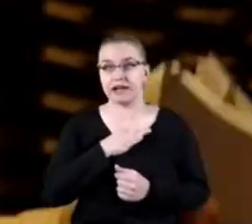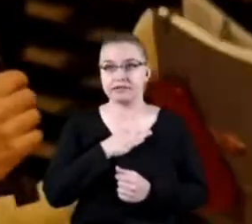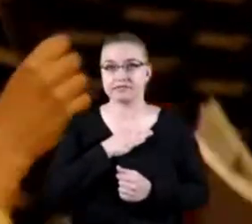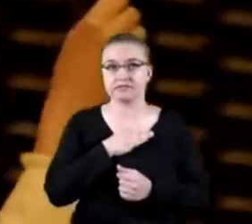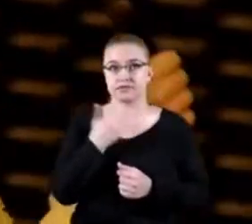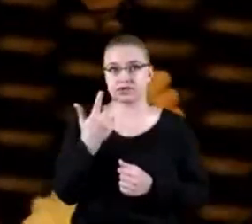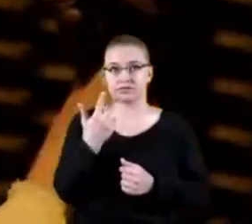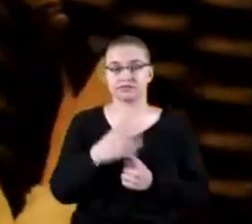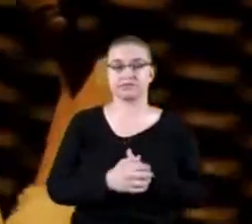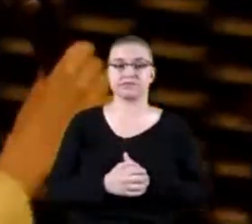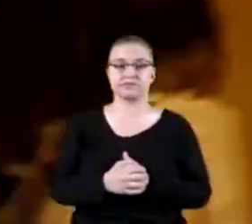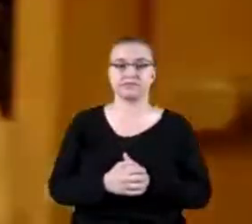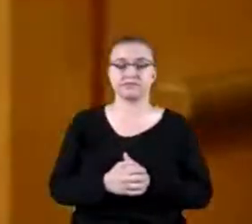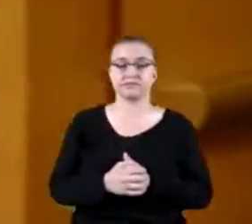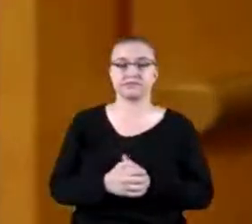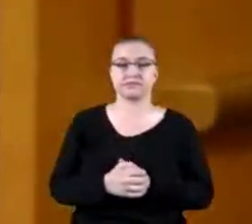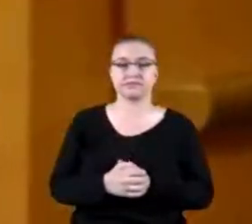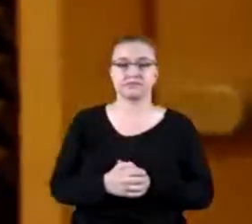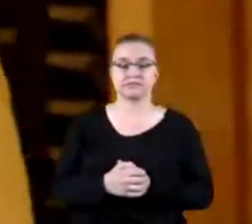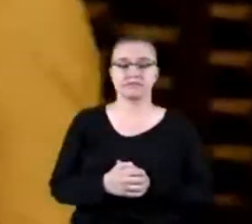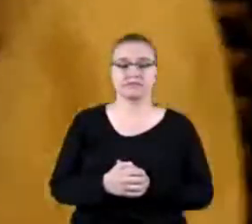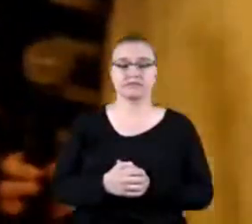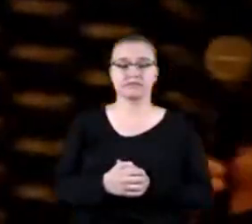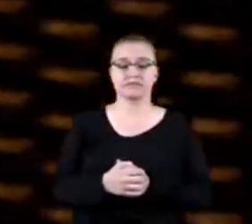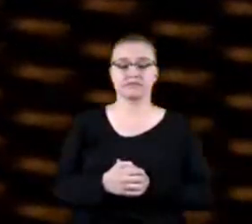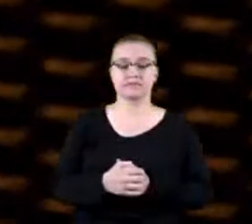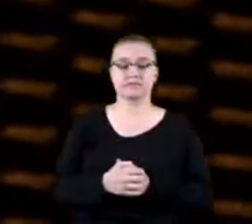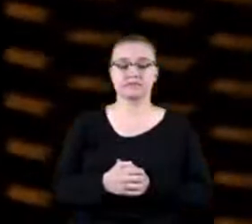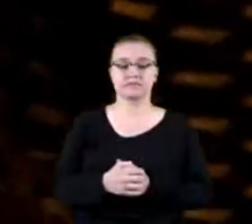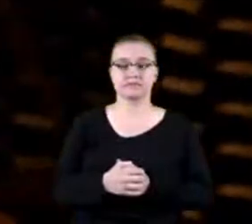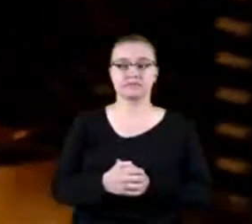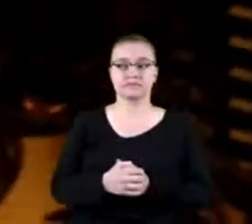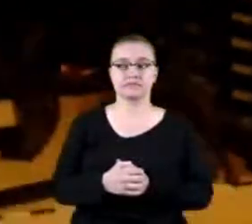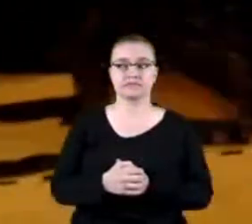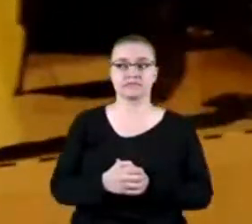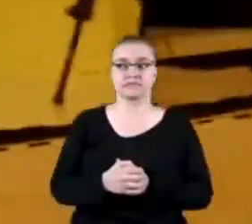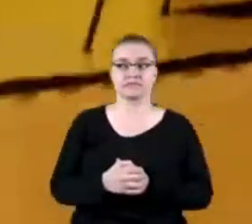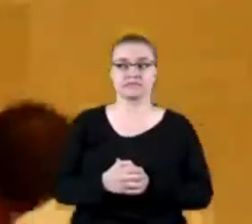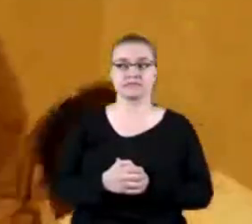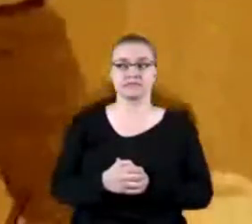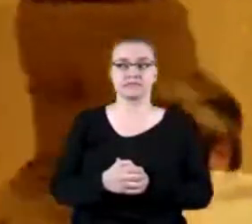Right. I'll come. Srivastu? Oh, yeah.